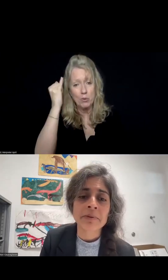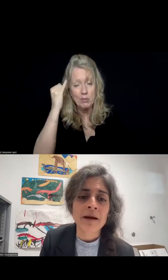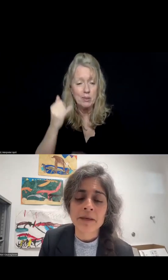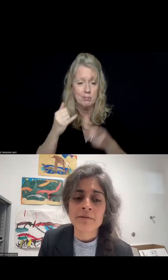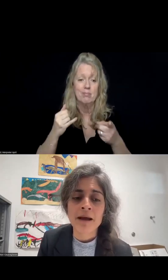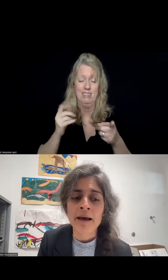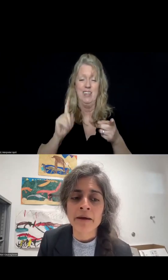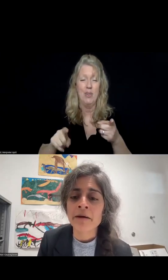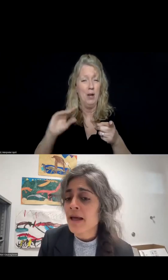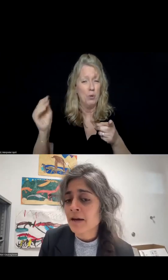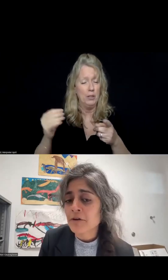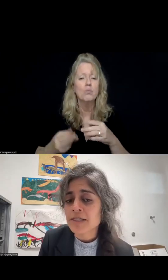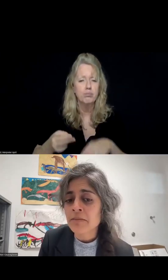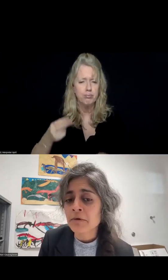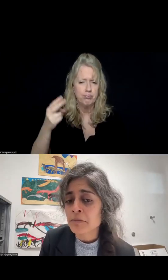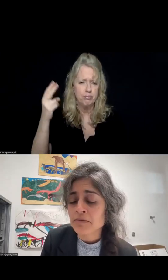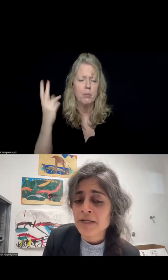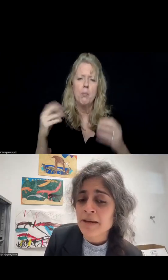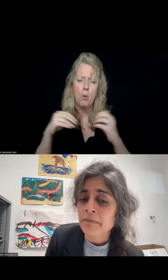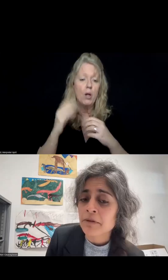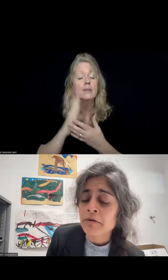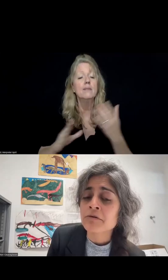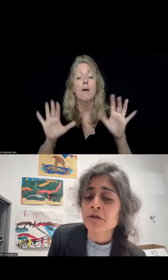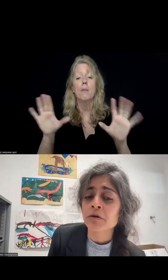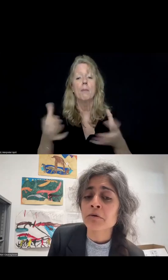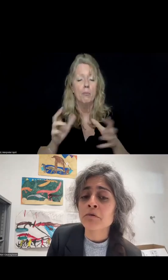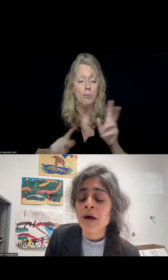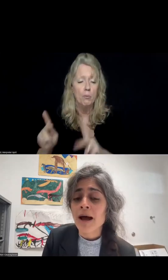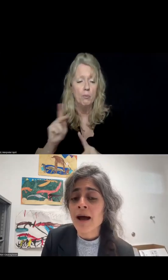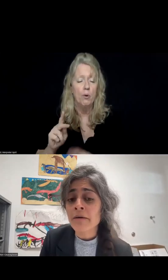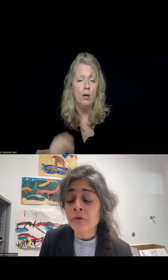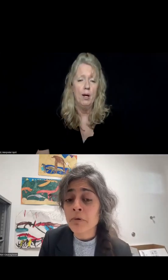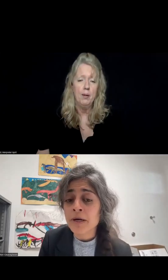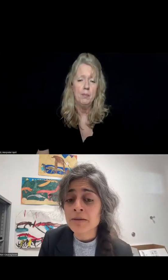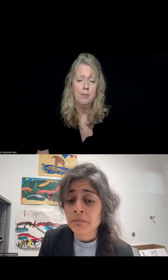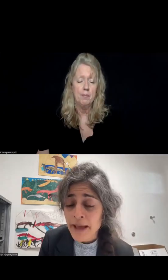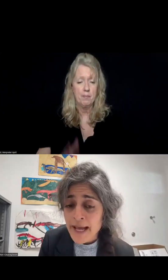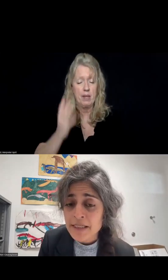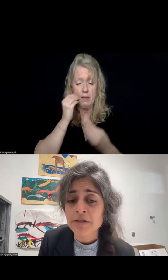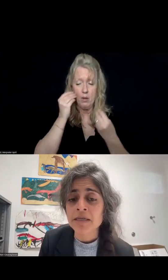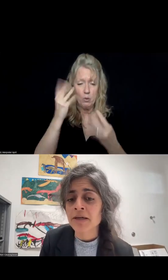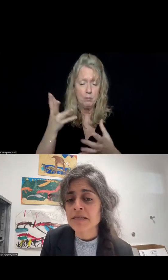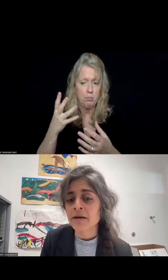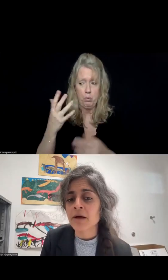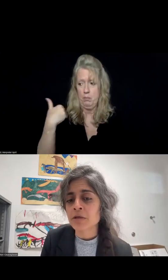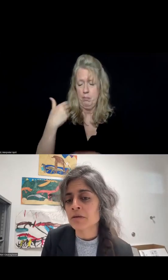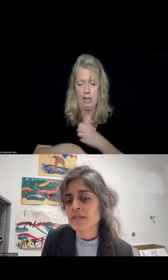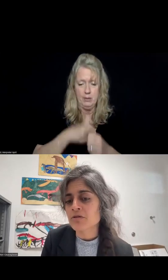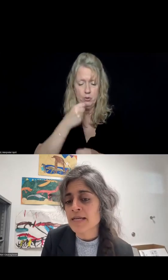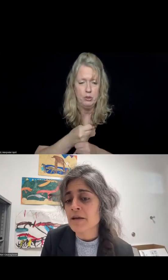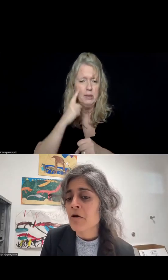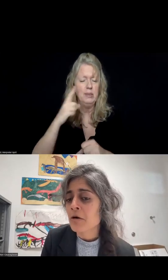rates become even higher. And for some groups, for example, those who report past year serious